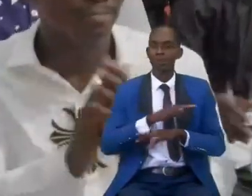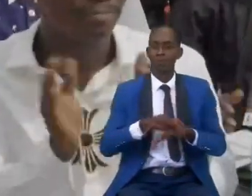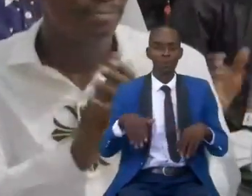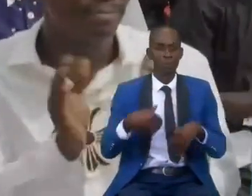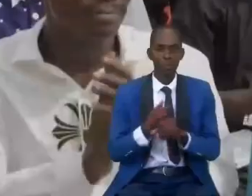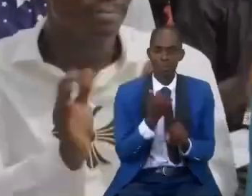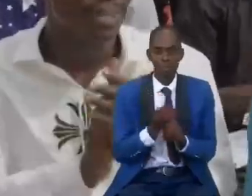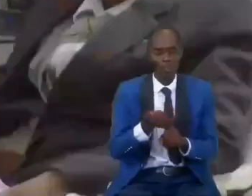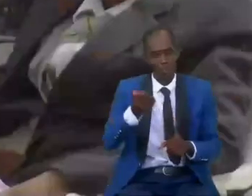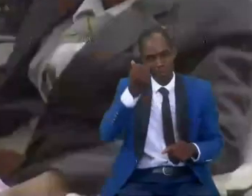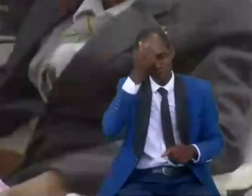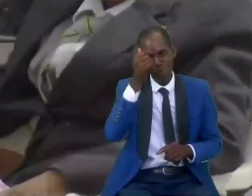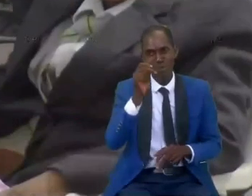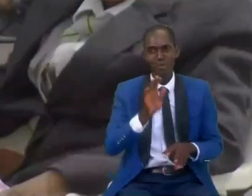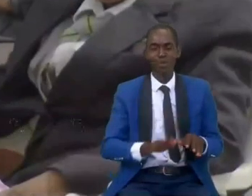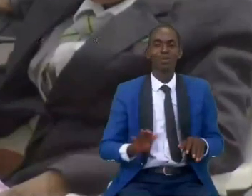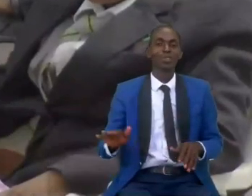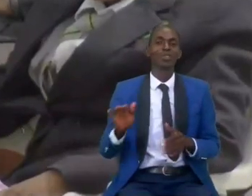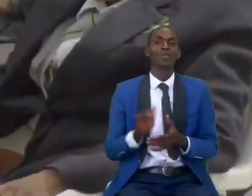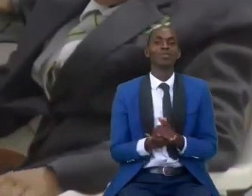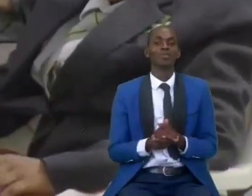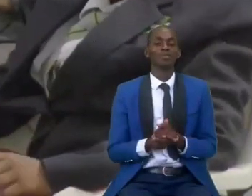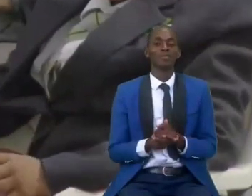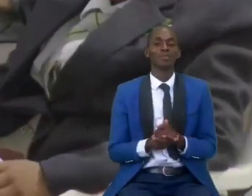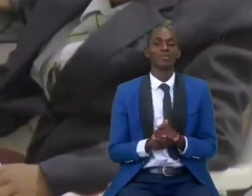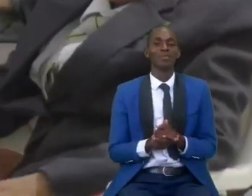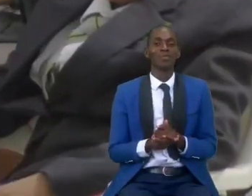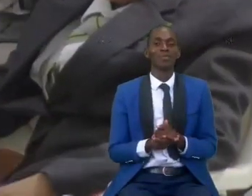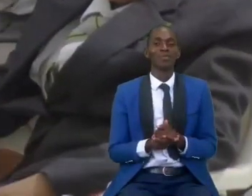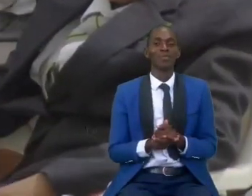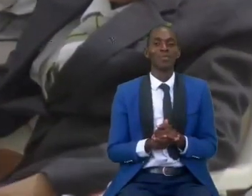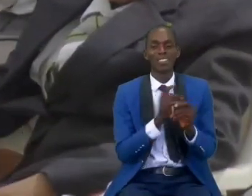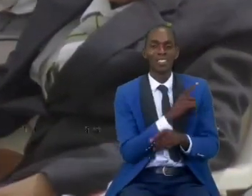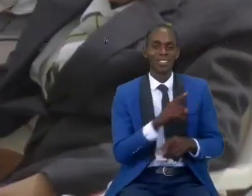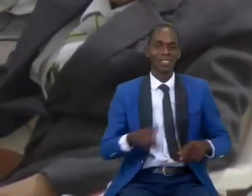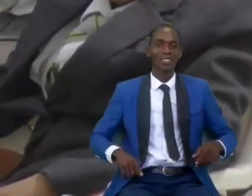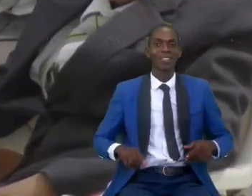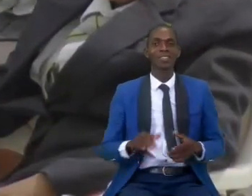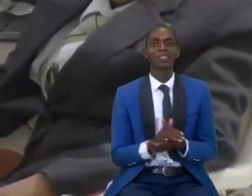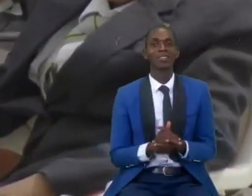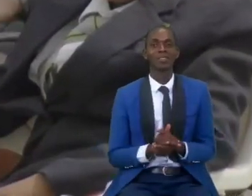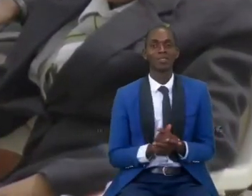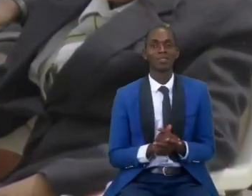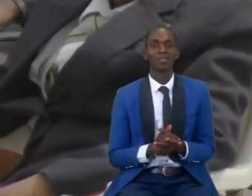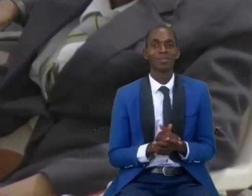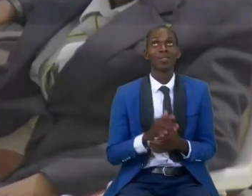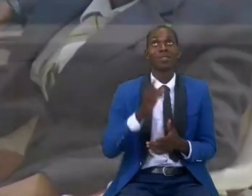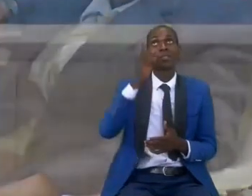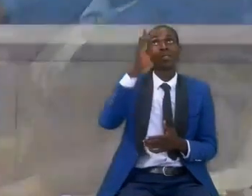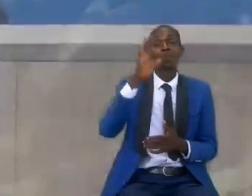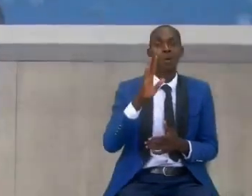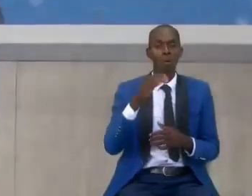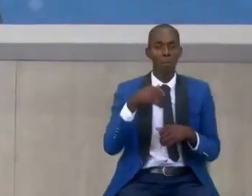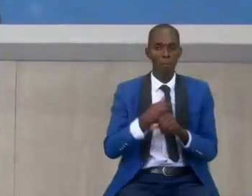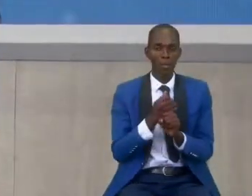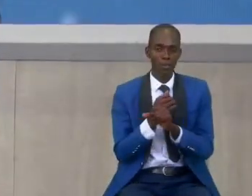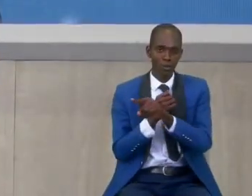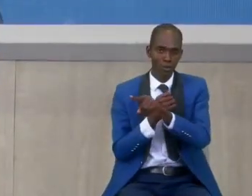Praise the Lord. God made you, and he doesn't make